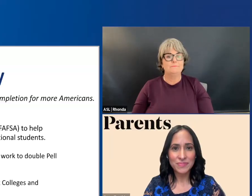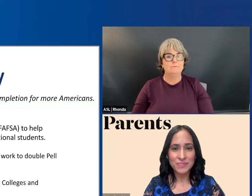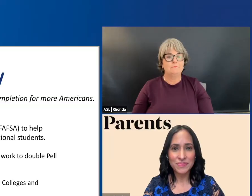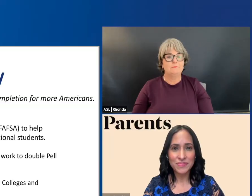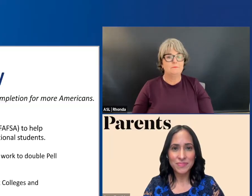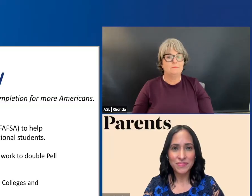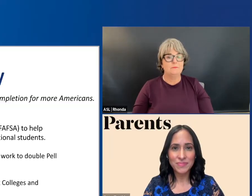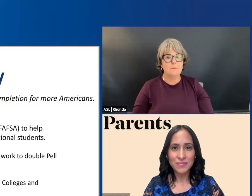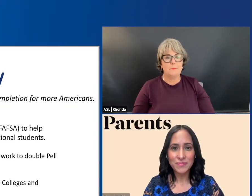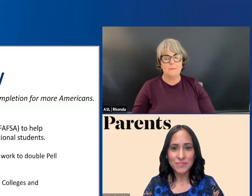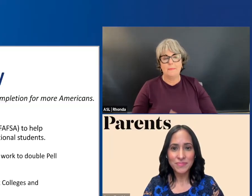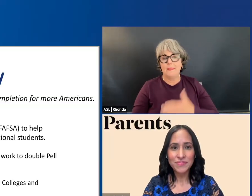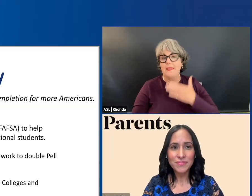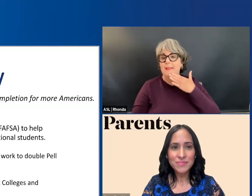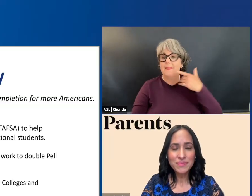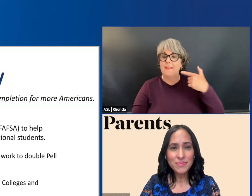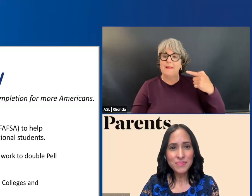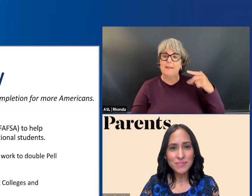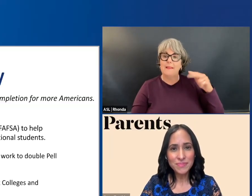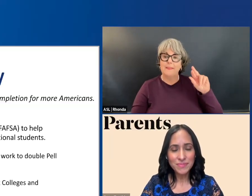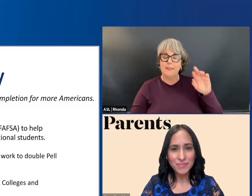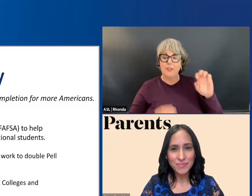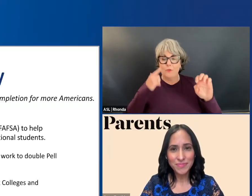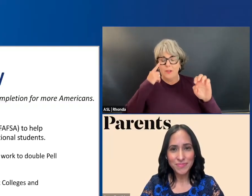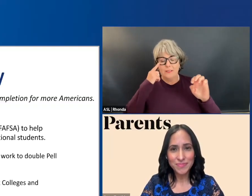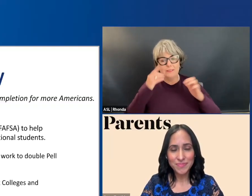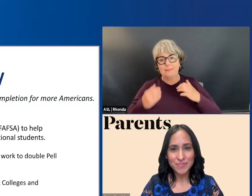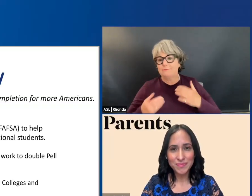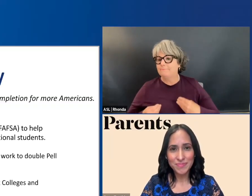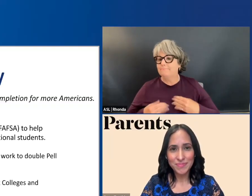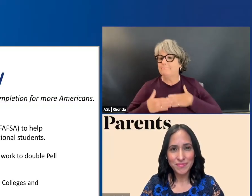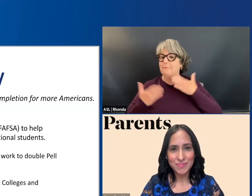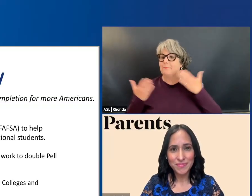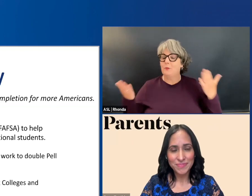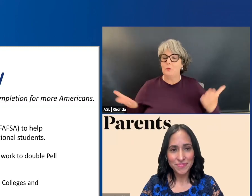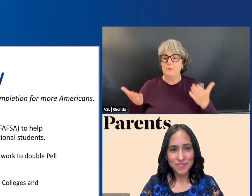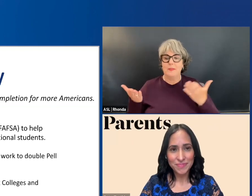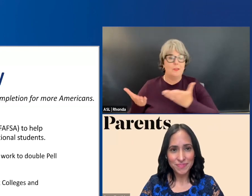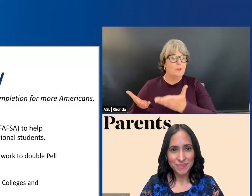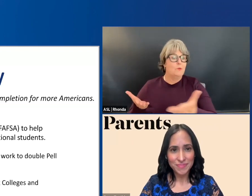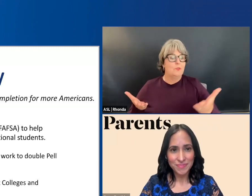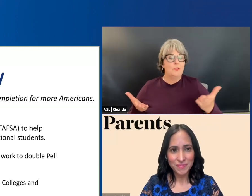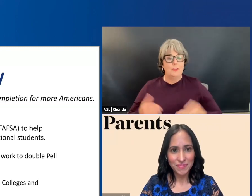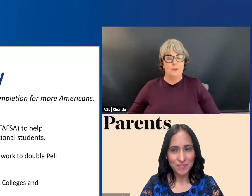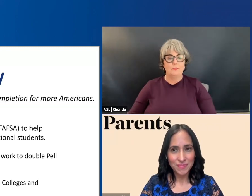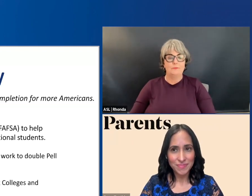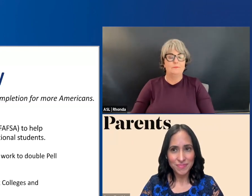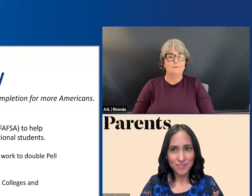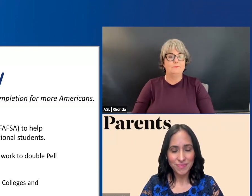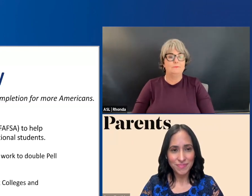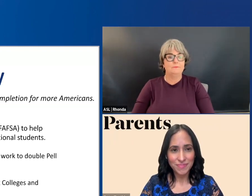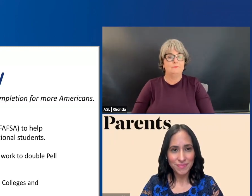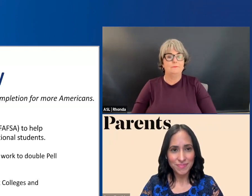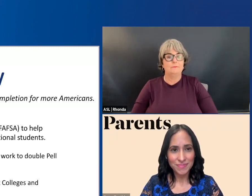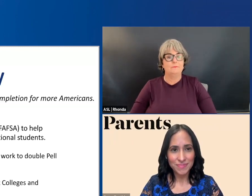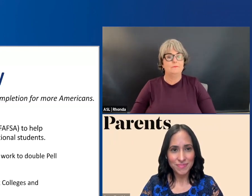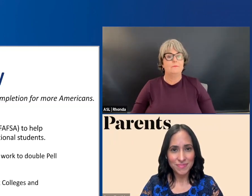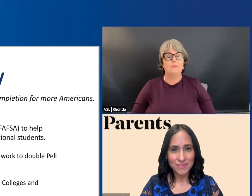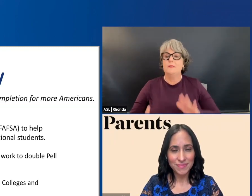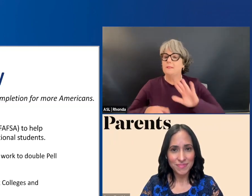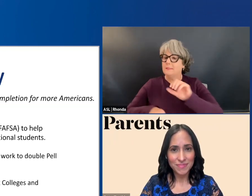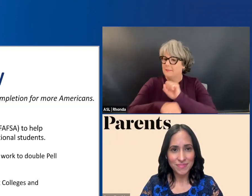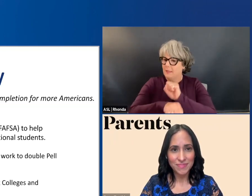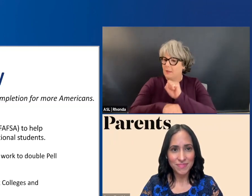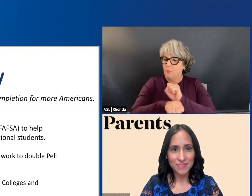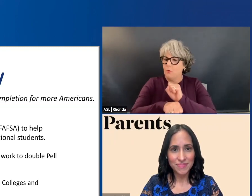Thank you so much, Grace. It's really a delight to be here with all of you to share some work